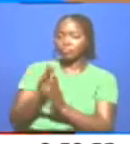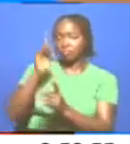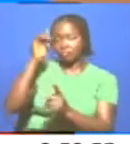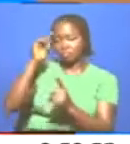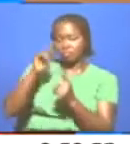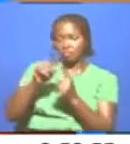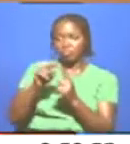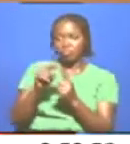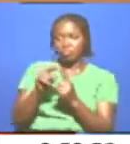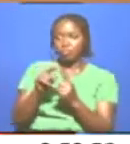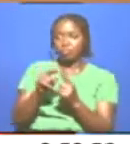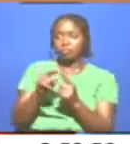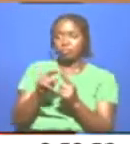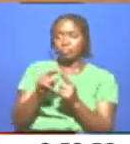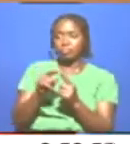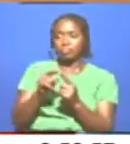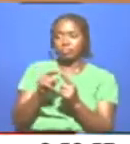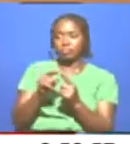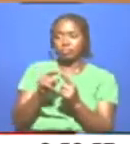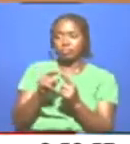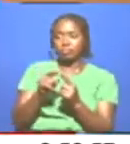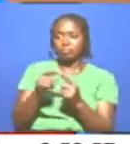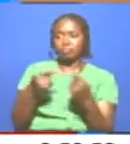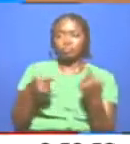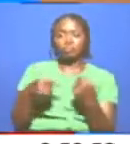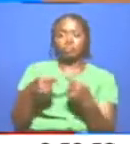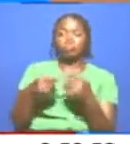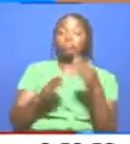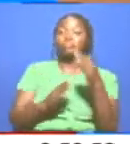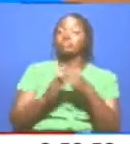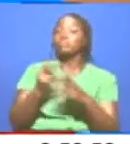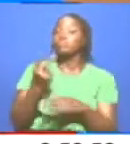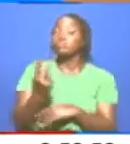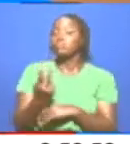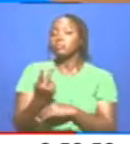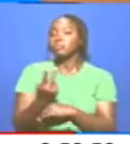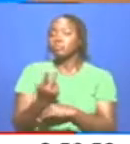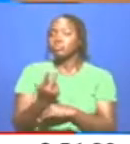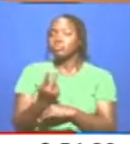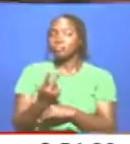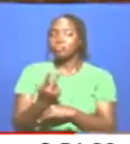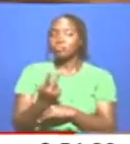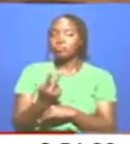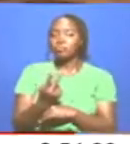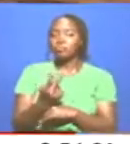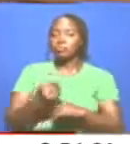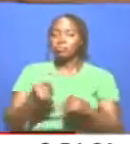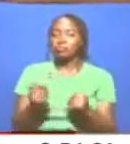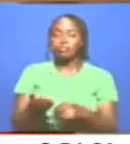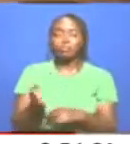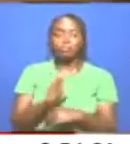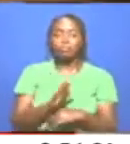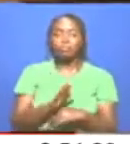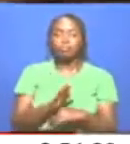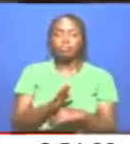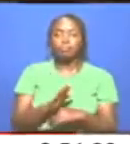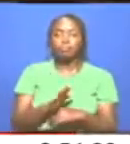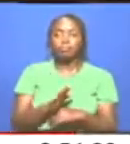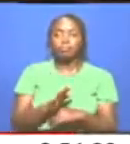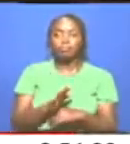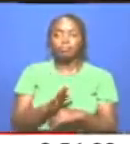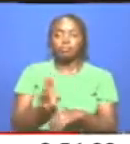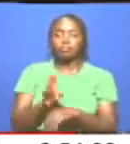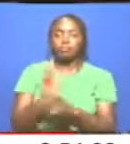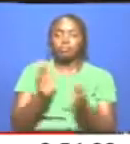course, to be top two. And we are just happy the league is back. The tournament was used to